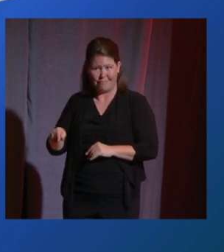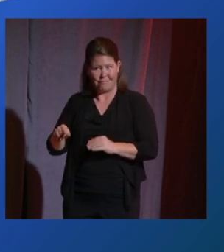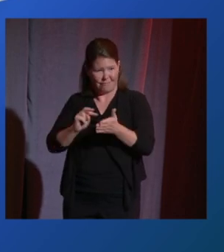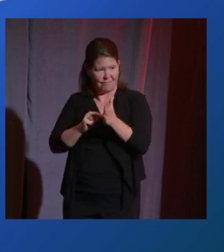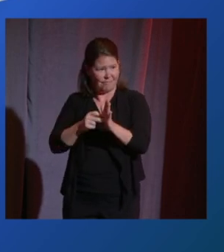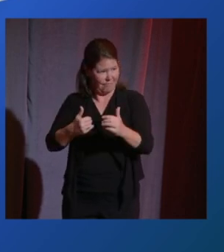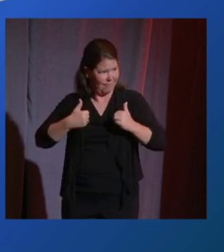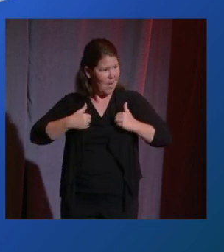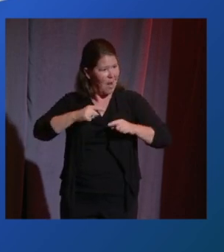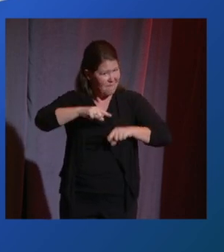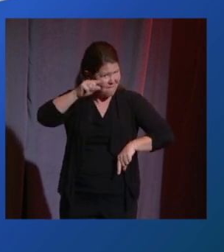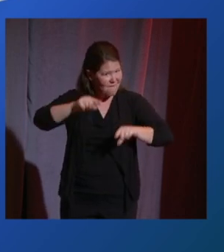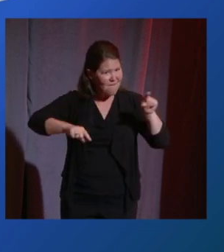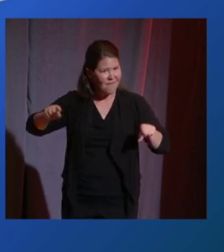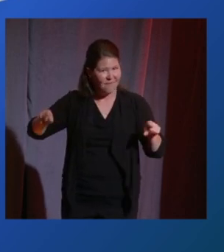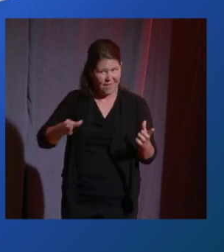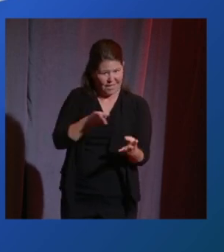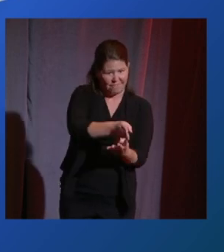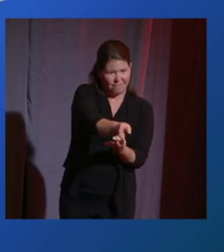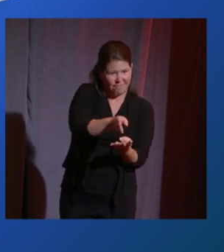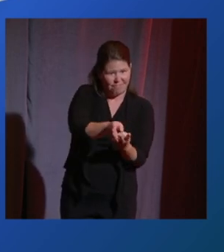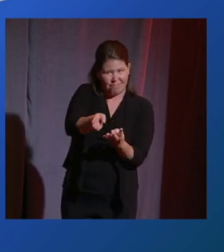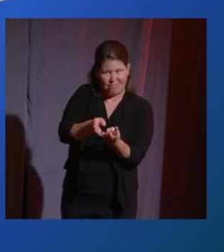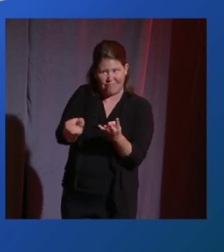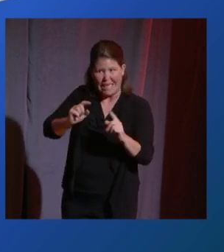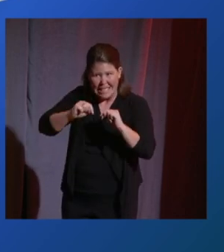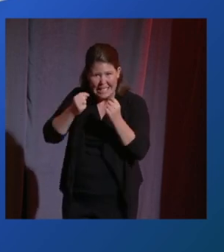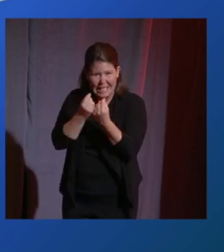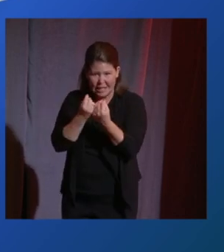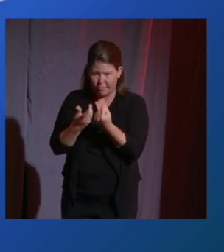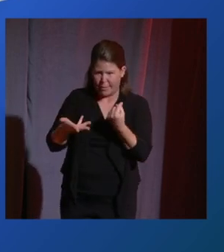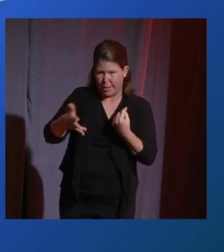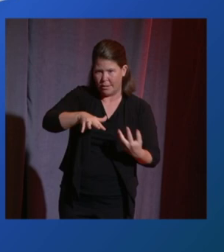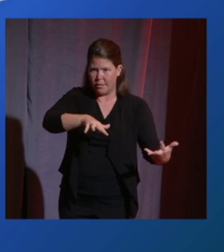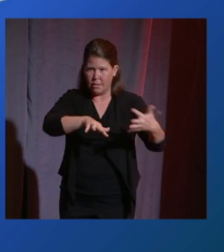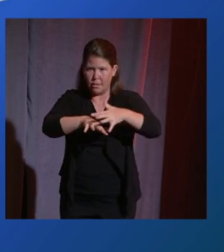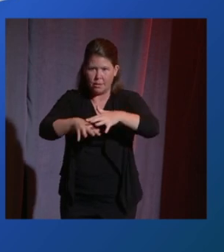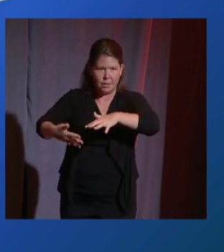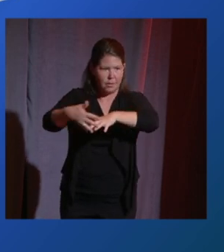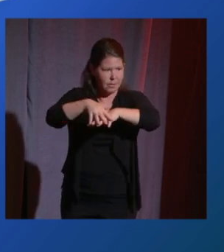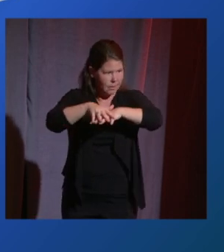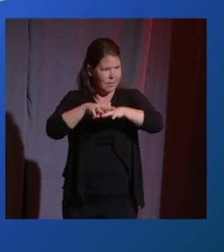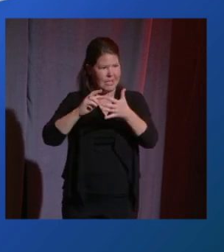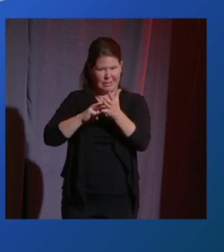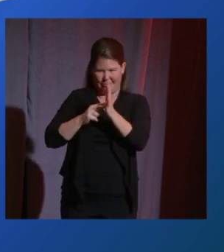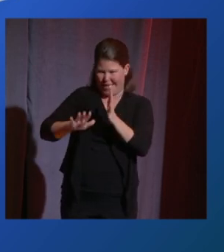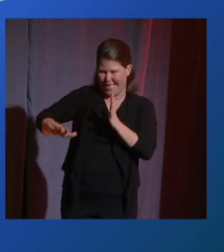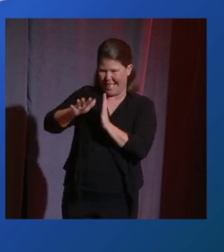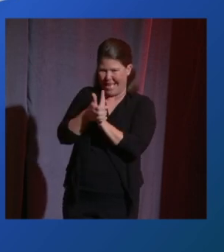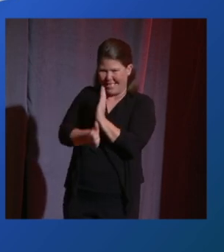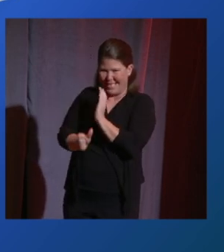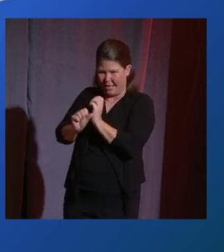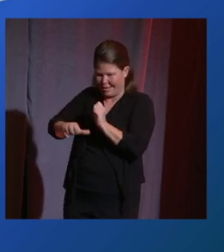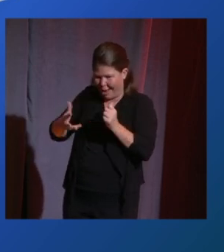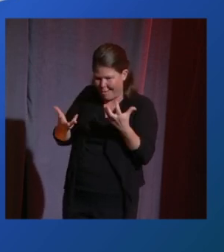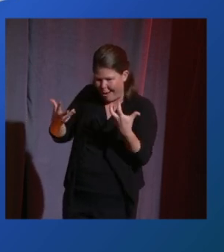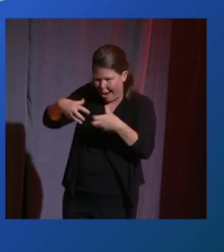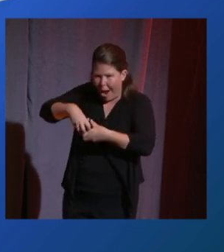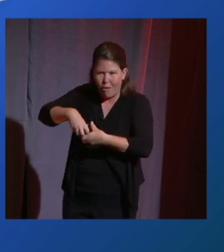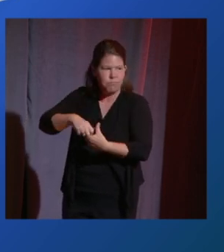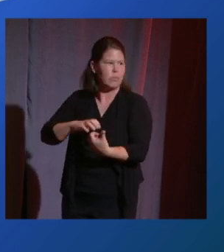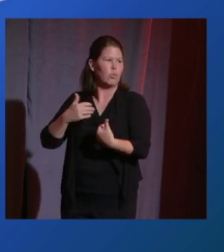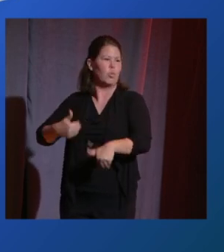with a variety of skill sets that are going to be needed um from a variety of backgrounds so don't count yourself out with regard to